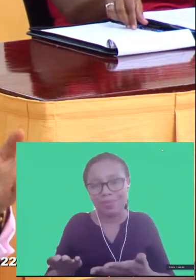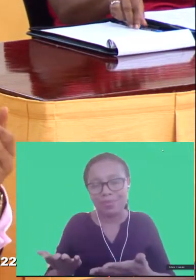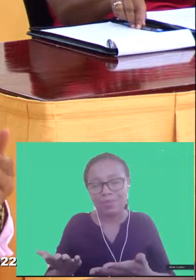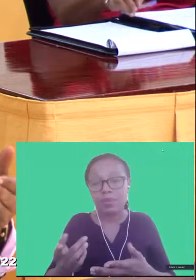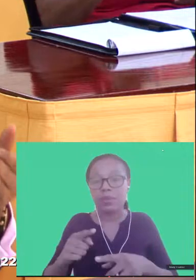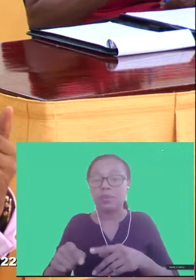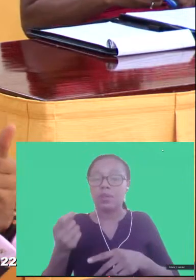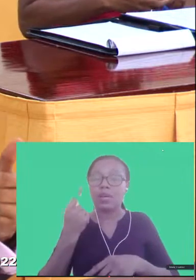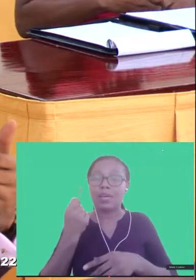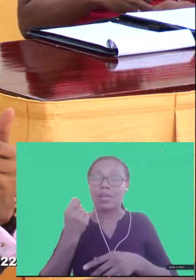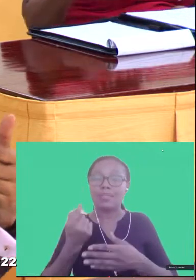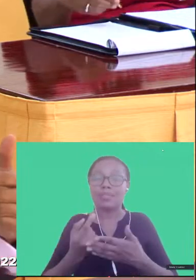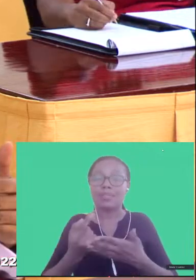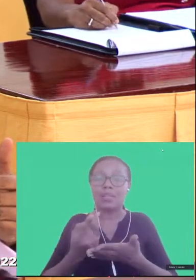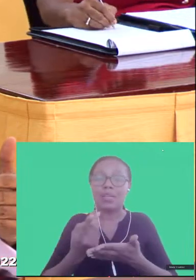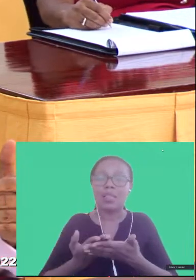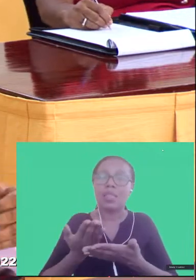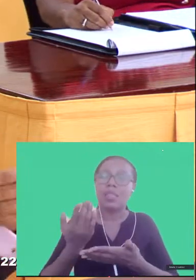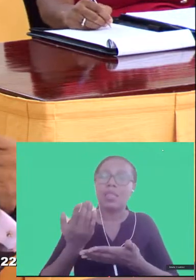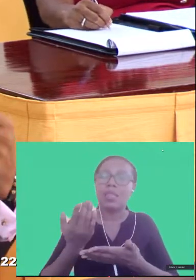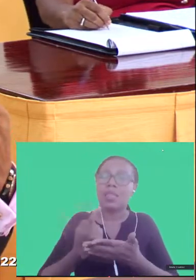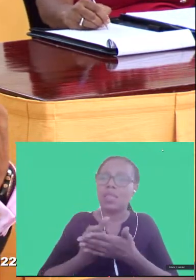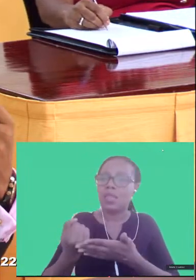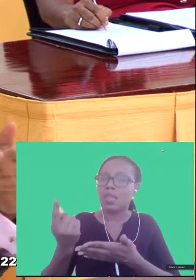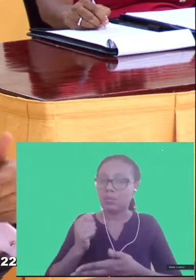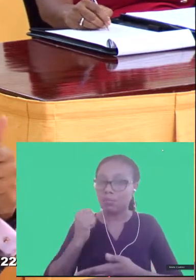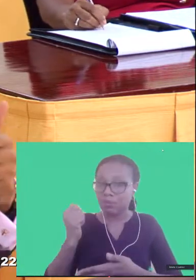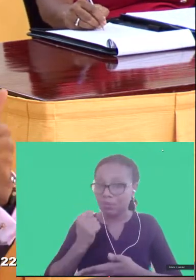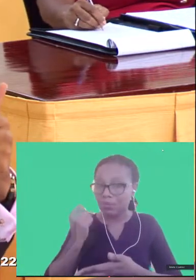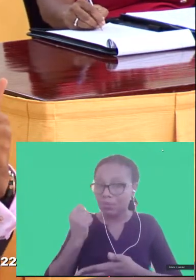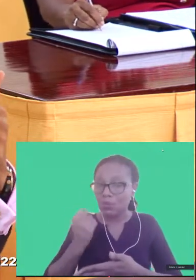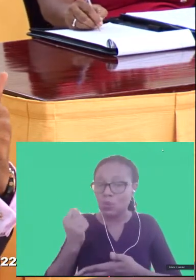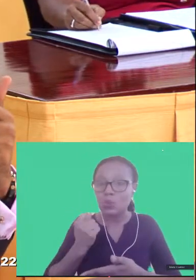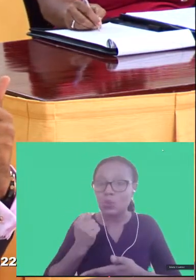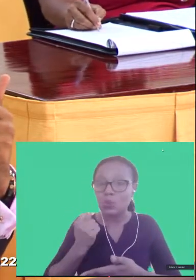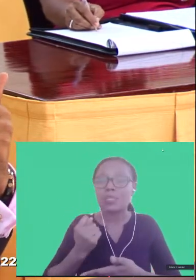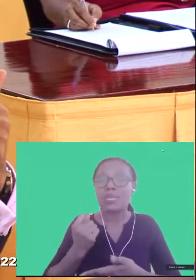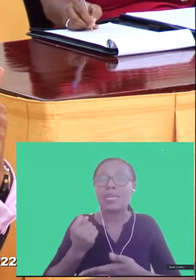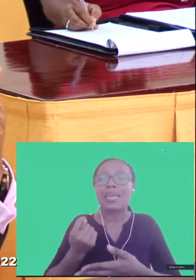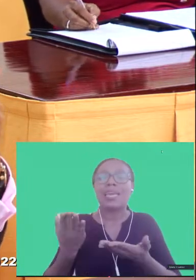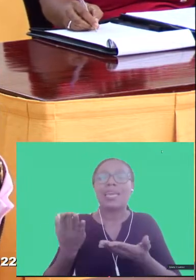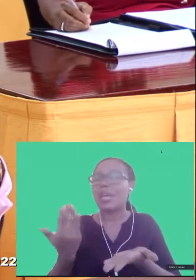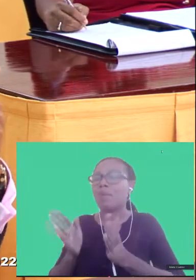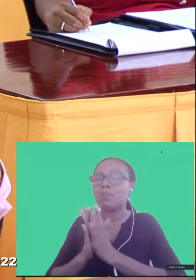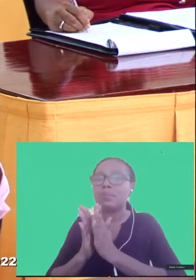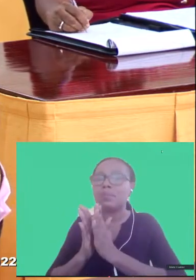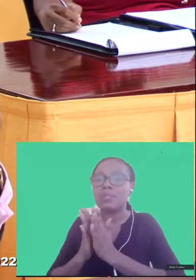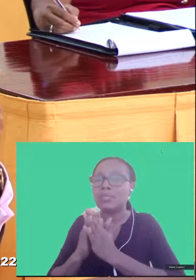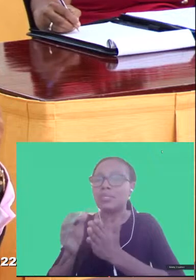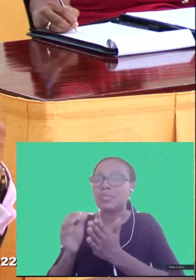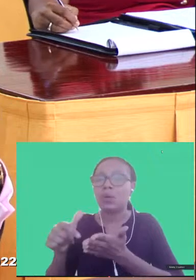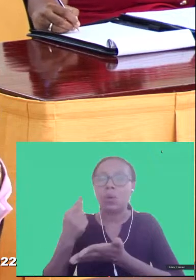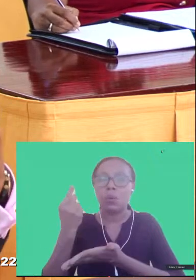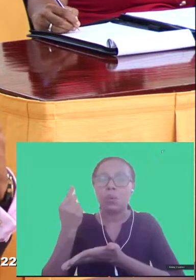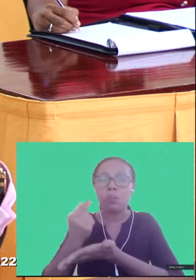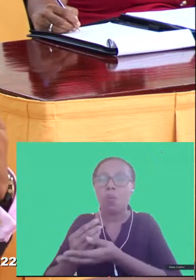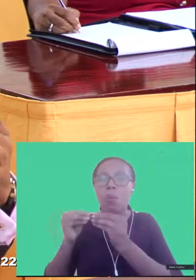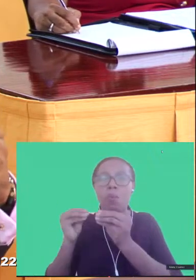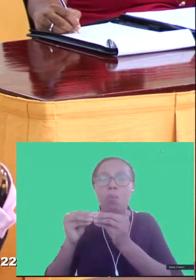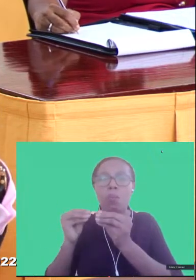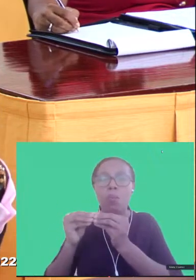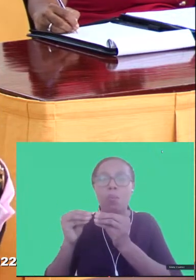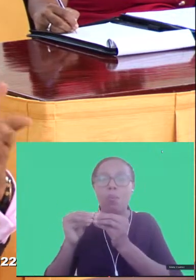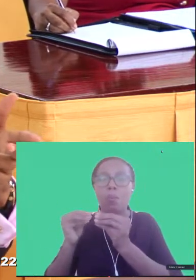million, which allows us to have sufficient funds to begin the payment for that new category of persons